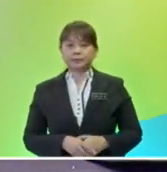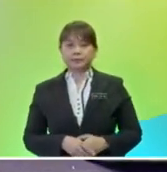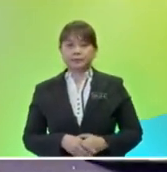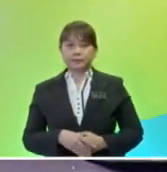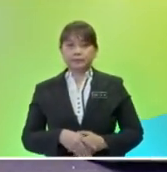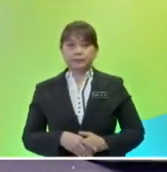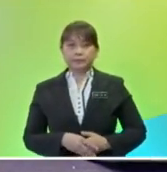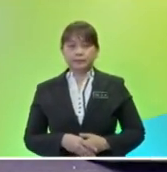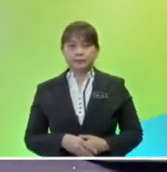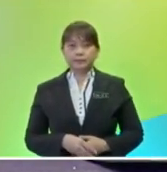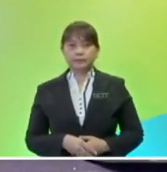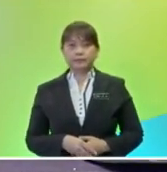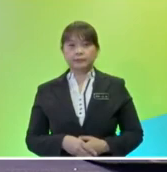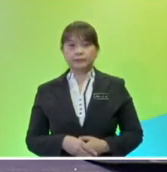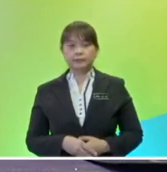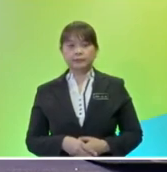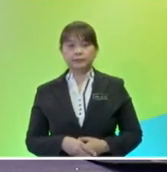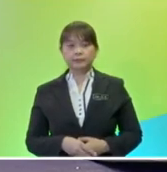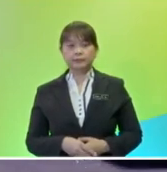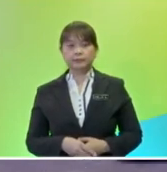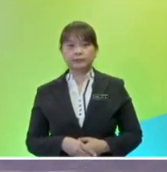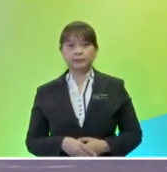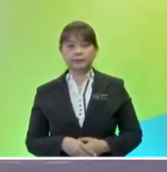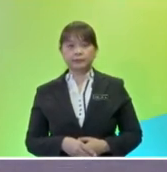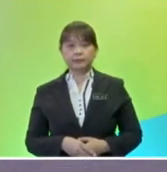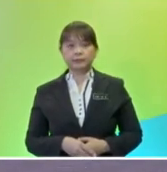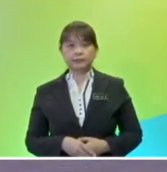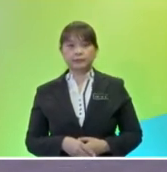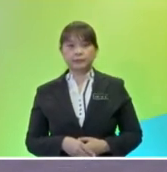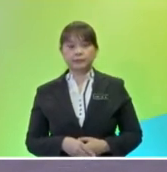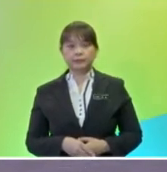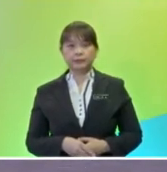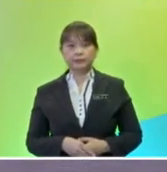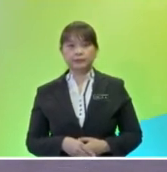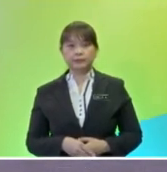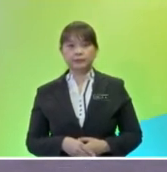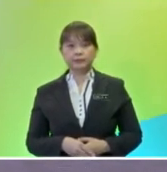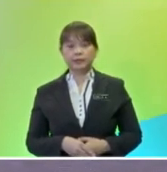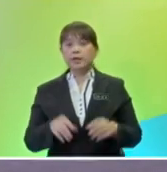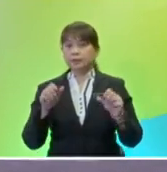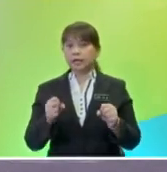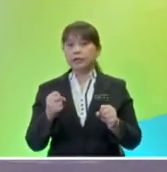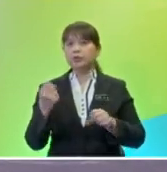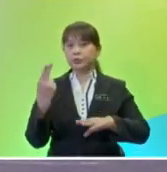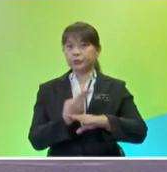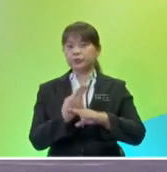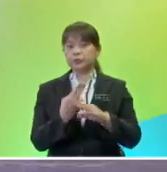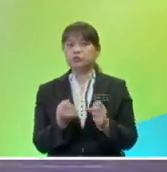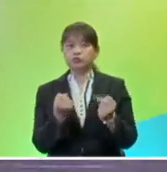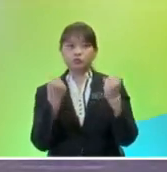not functioning well. Okay. It's okay. Let's maybe we can use a stronger magnet. Okay. Yes, I